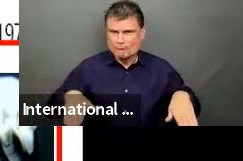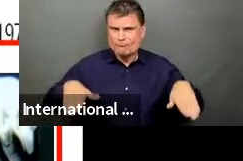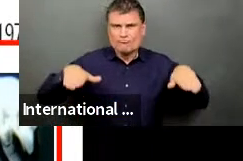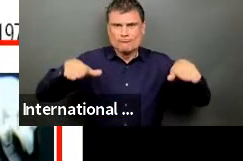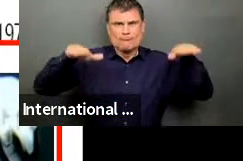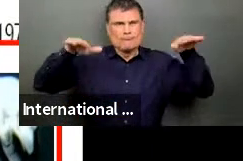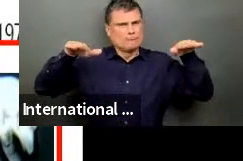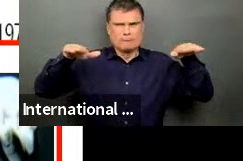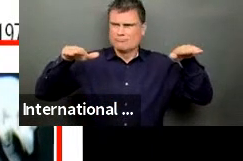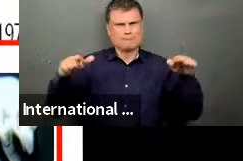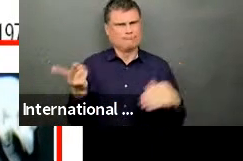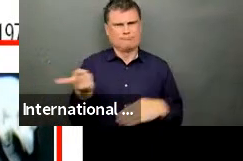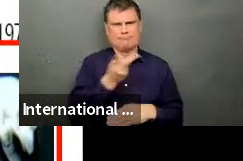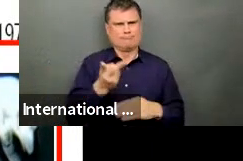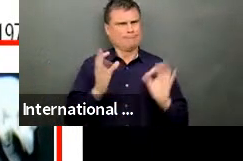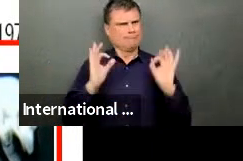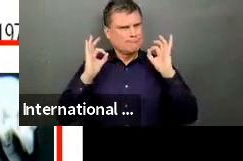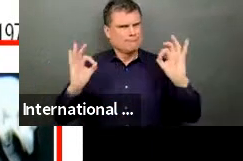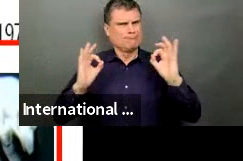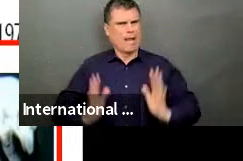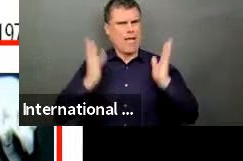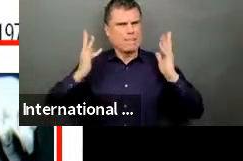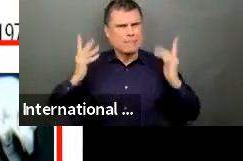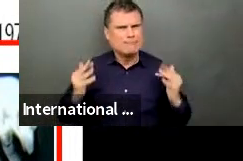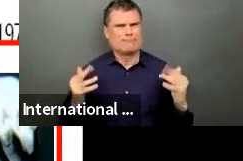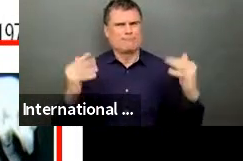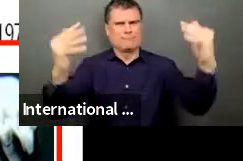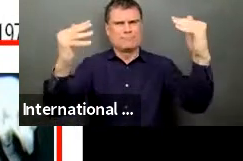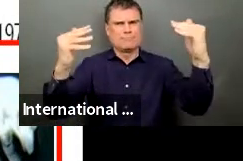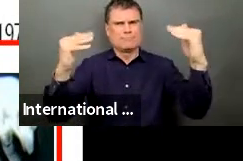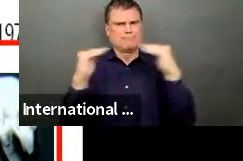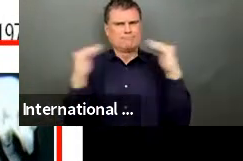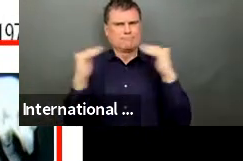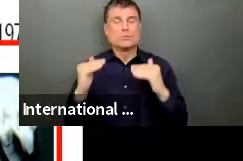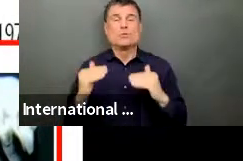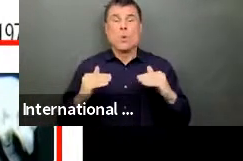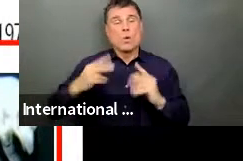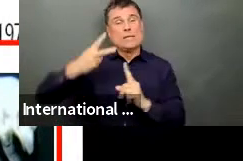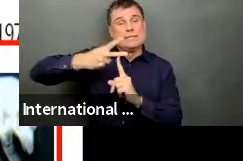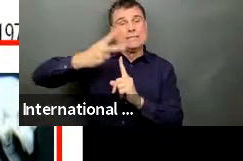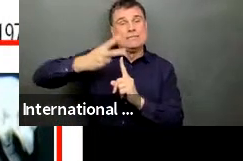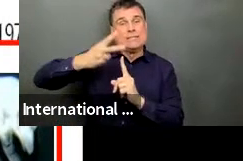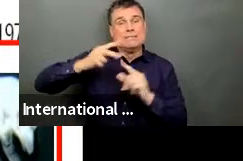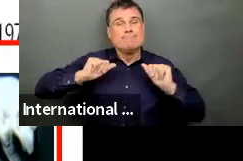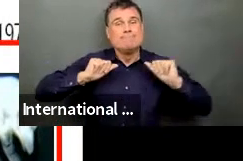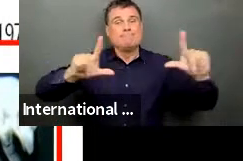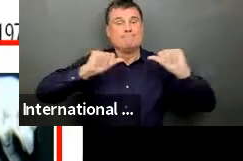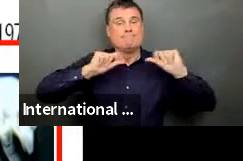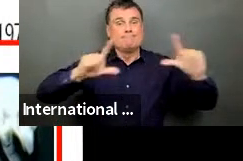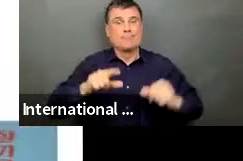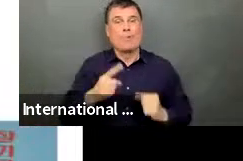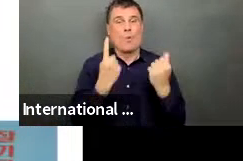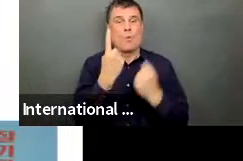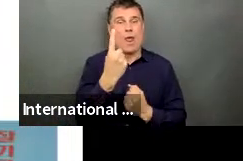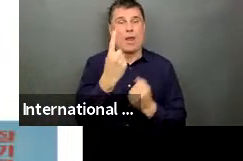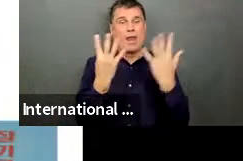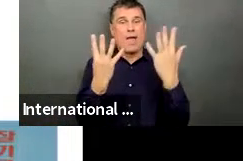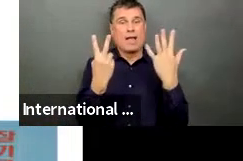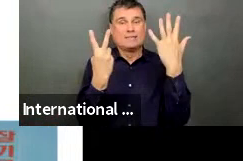TV commercials in the 1970s with the campaign. Next slide, please.